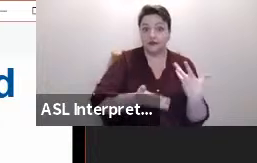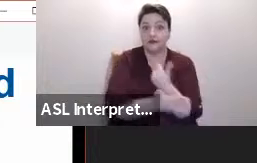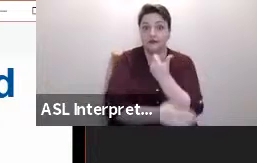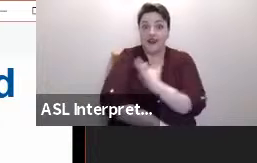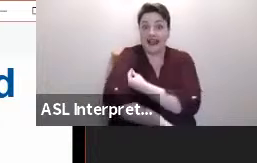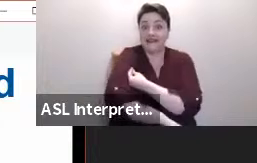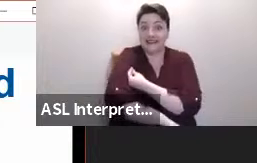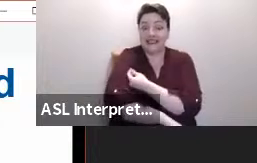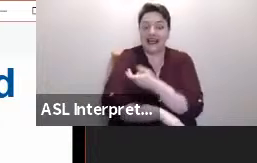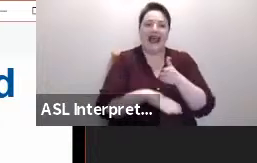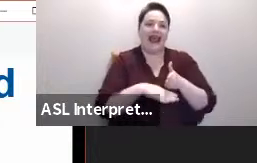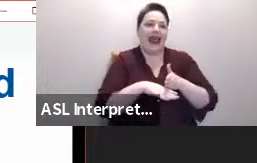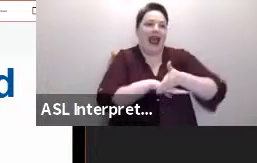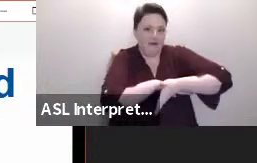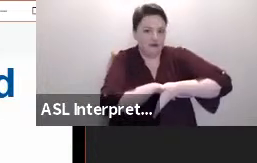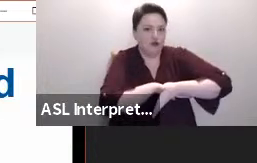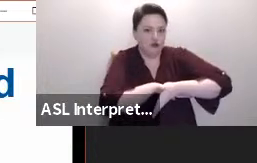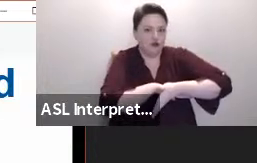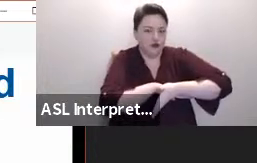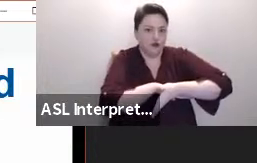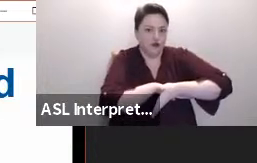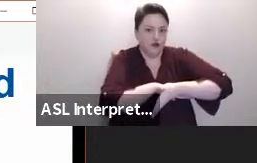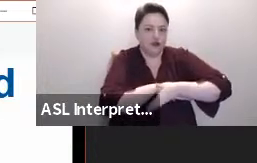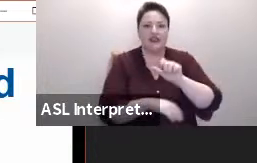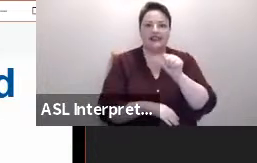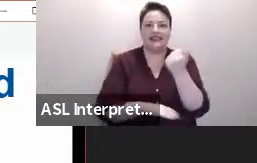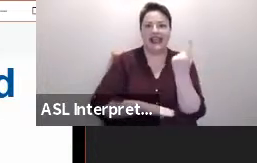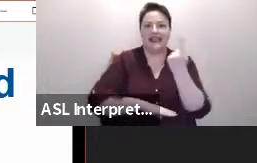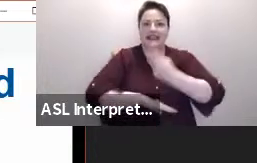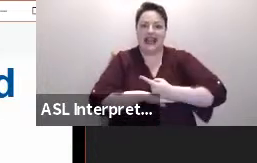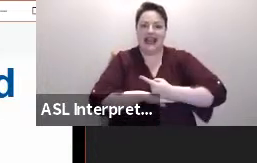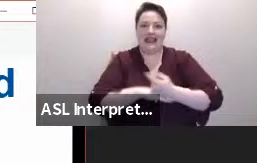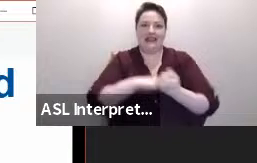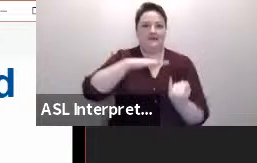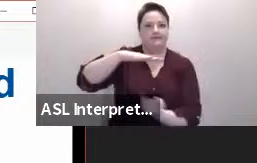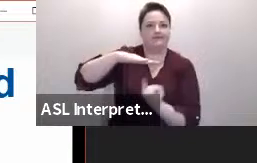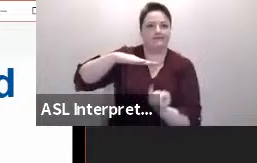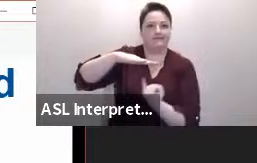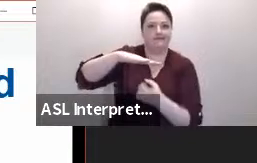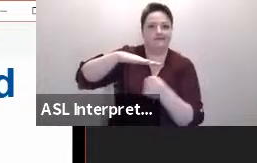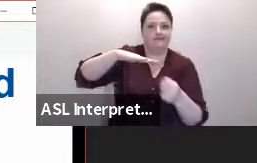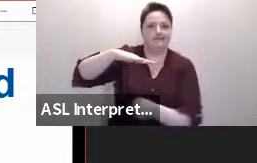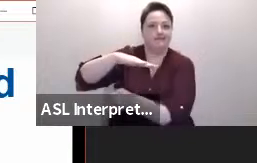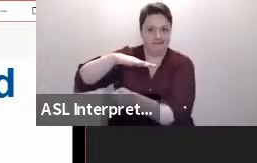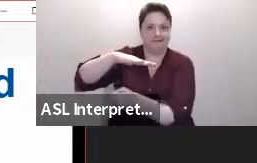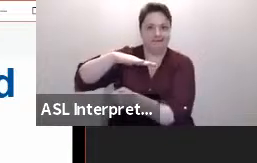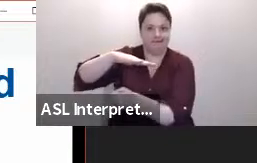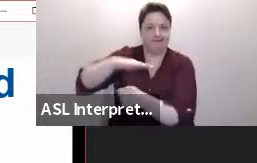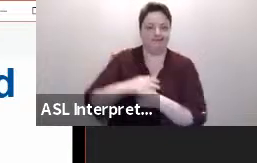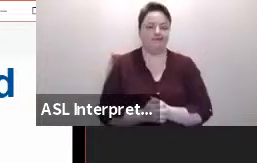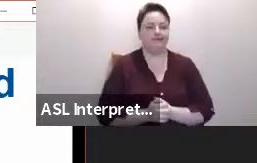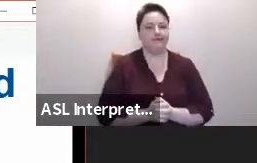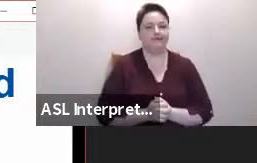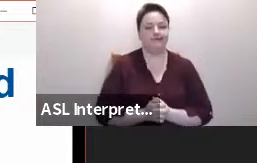vaccine after you've served your 10-day isolation period,